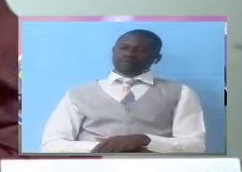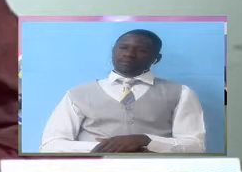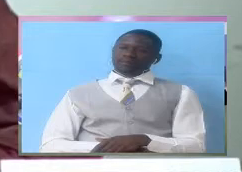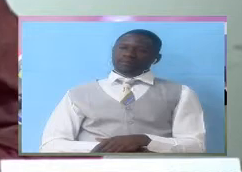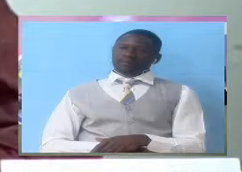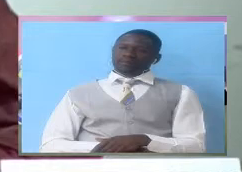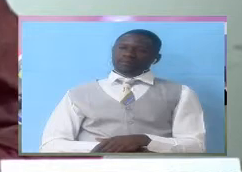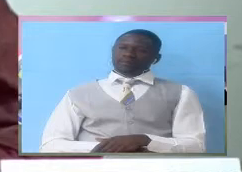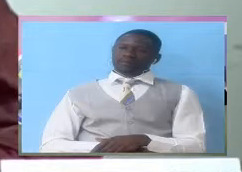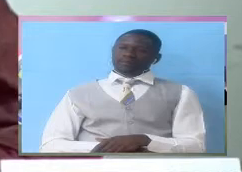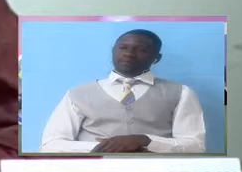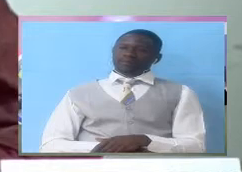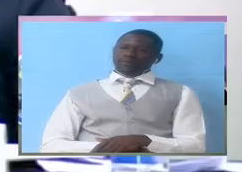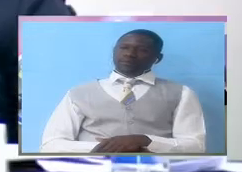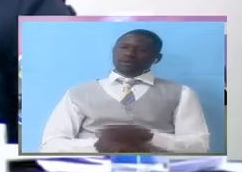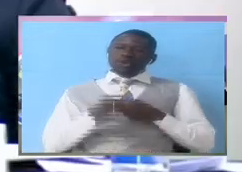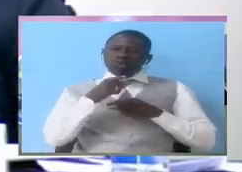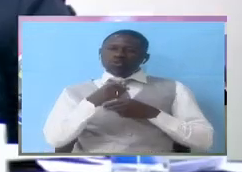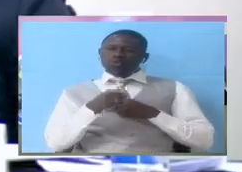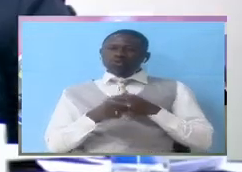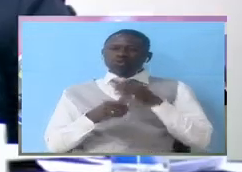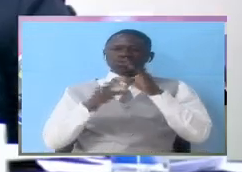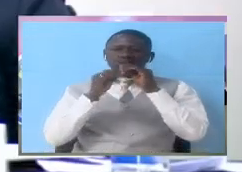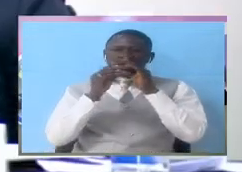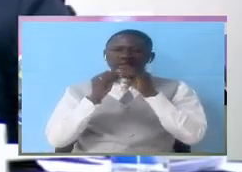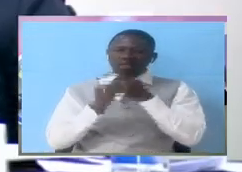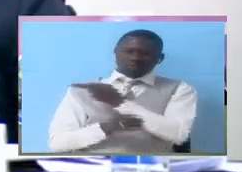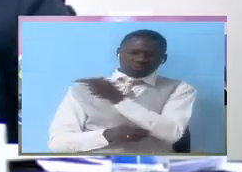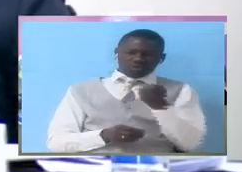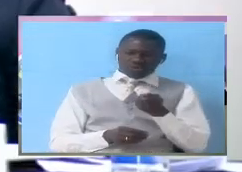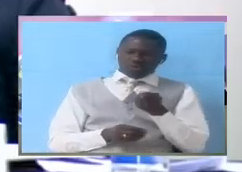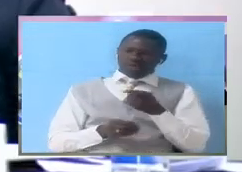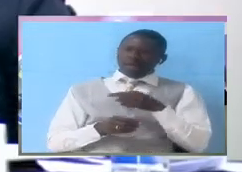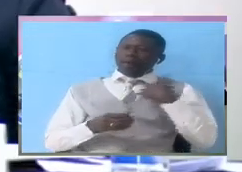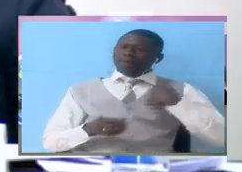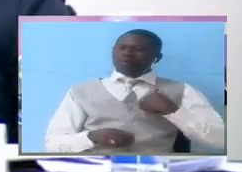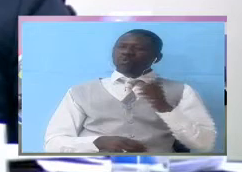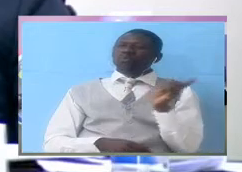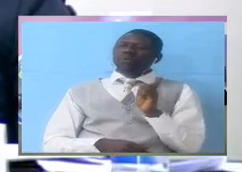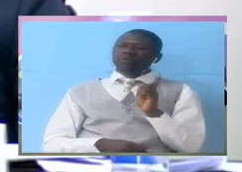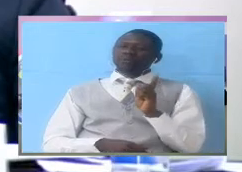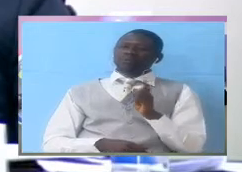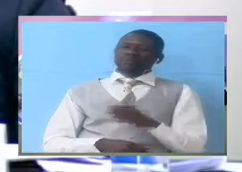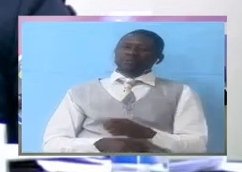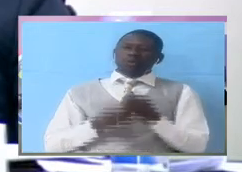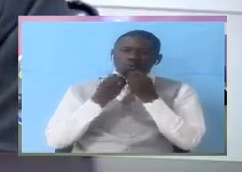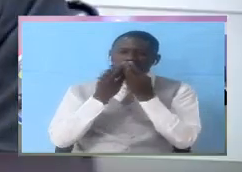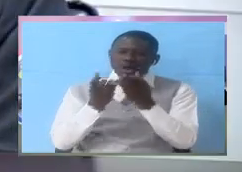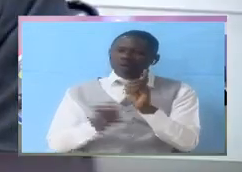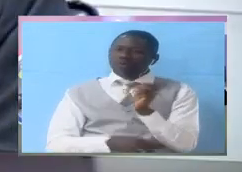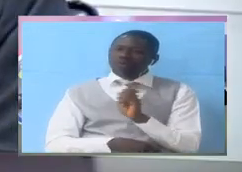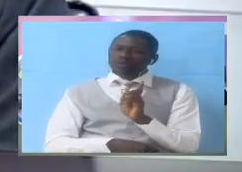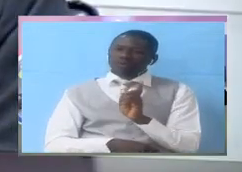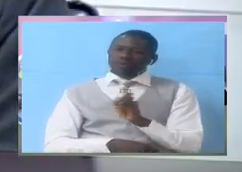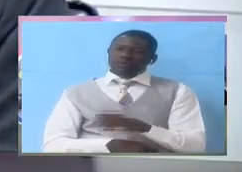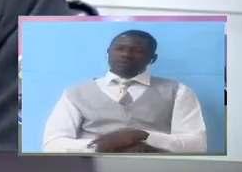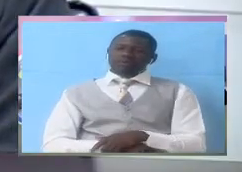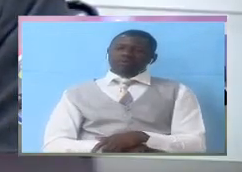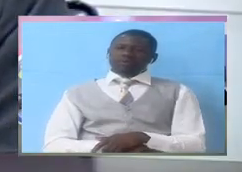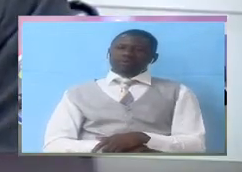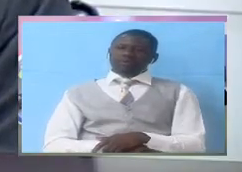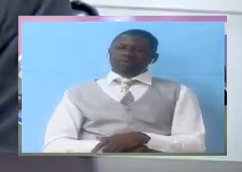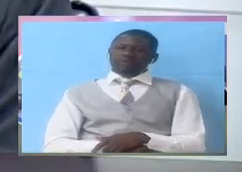what did you say to them if you can recall budé mën nga ko fatalé ko lan nga len wax ci dalal bobu that having